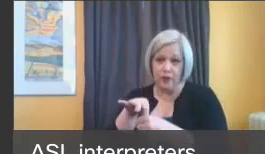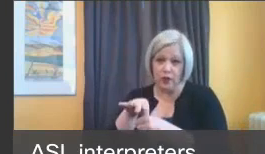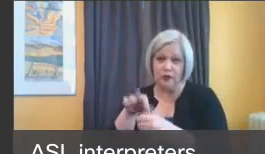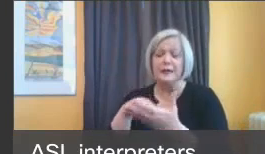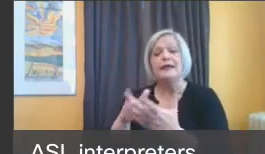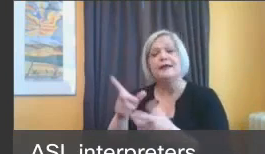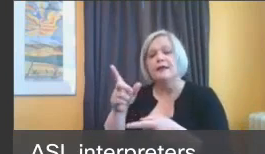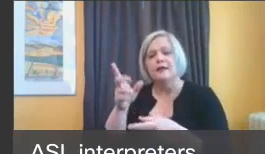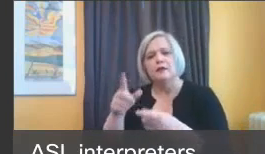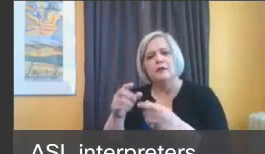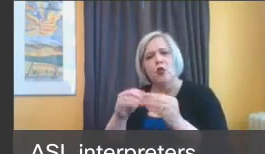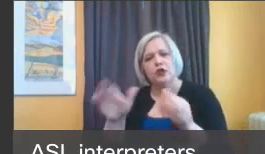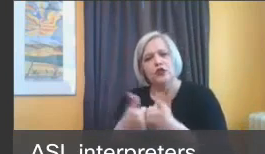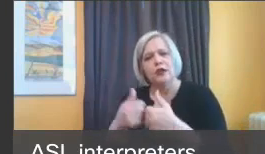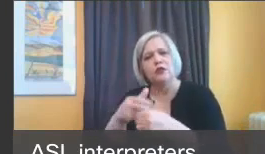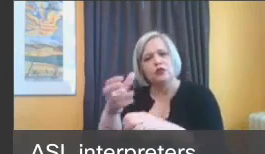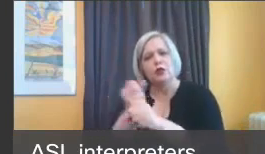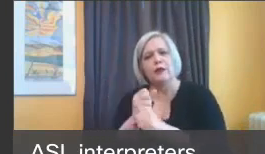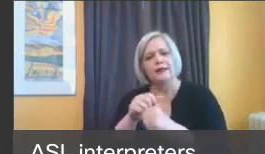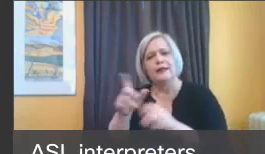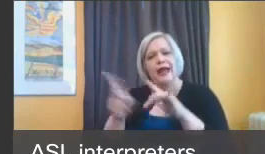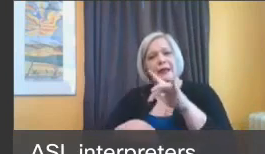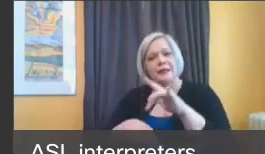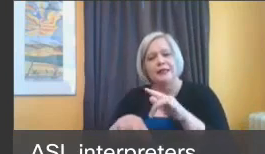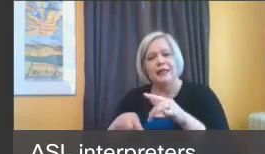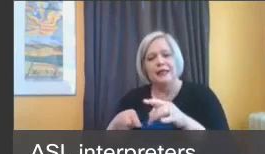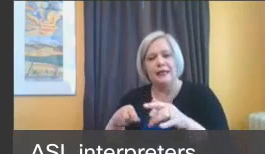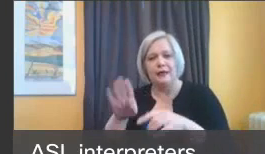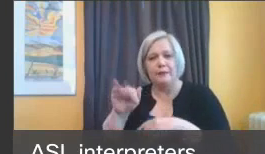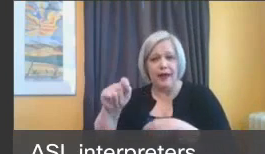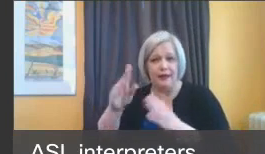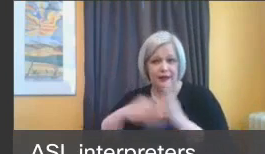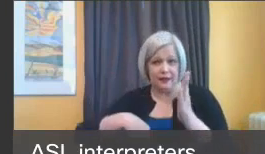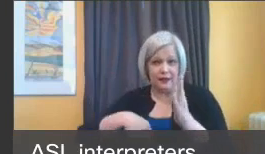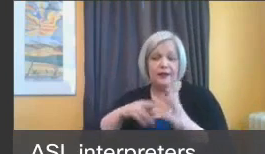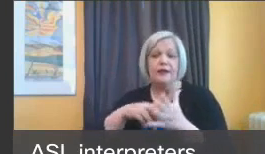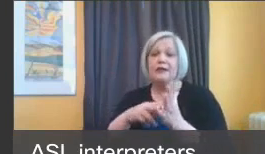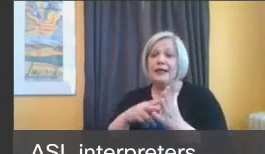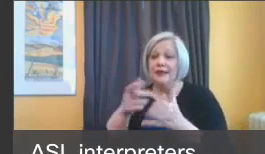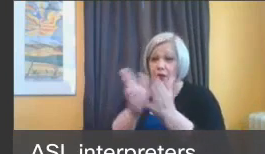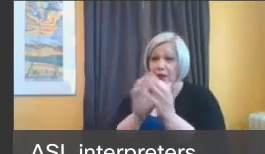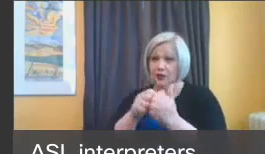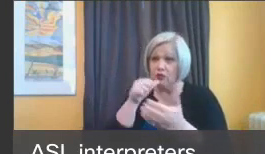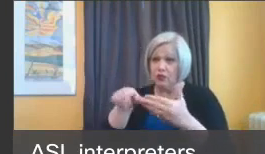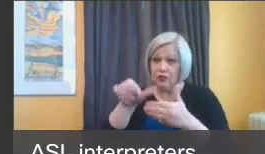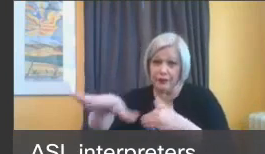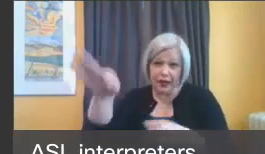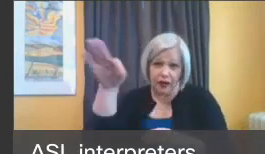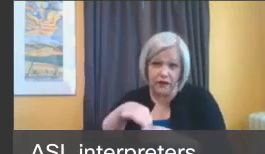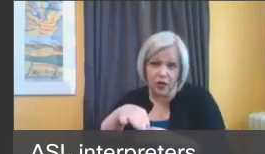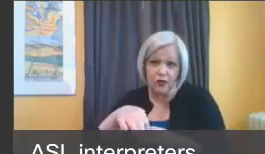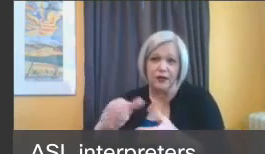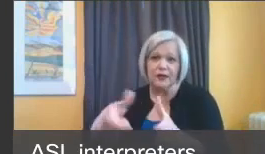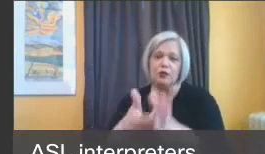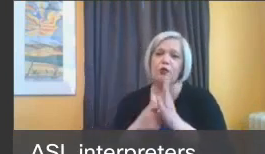an absentee ballot by requiring any voter seeking to vote by mail to provide their Florida driver's license number, a Florida identification card